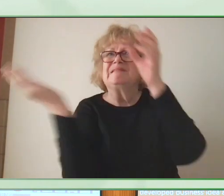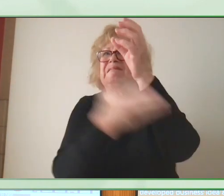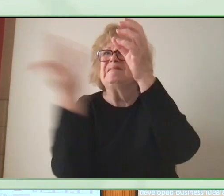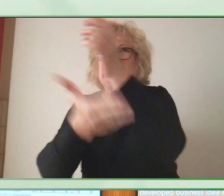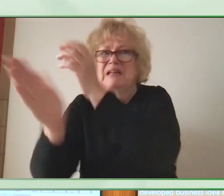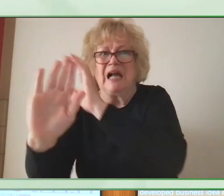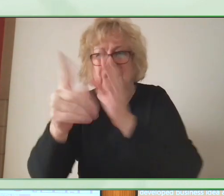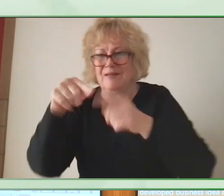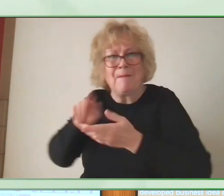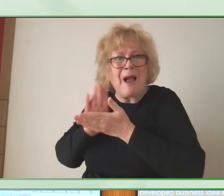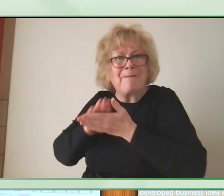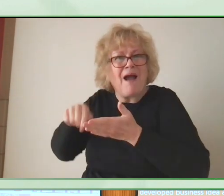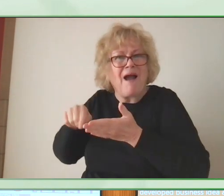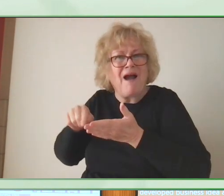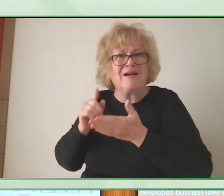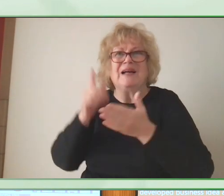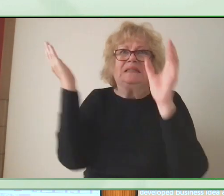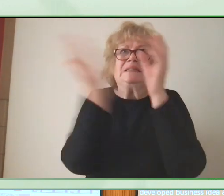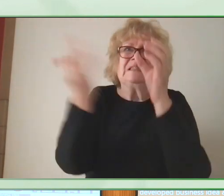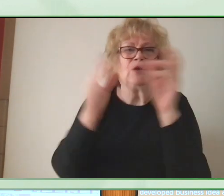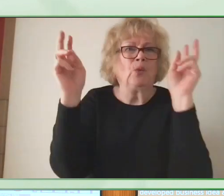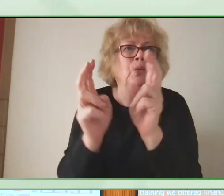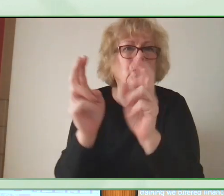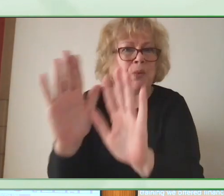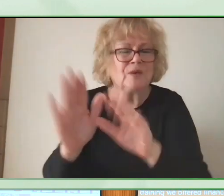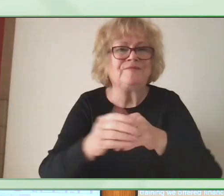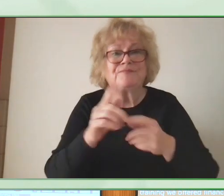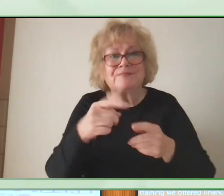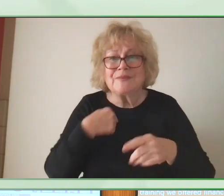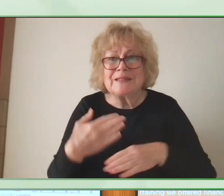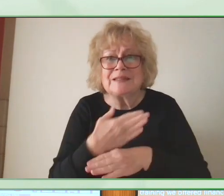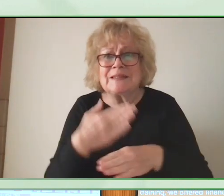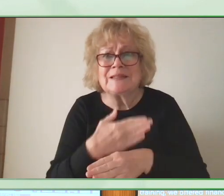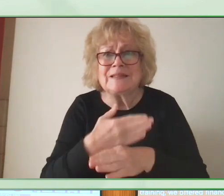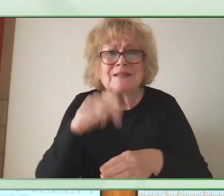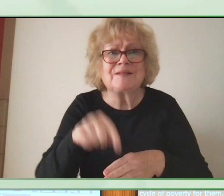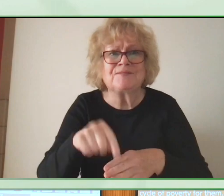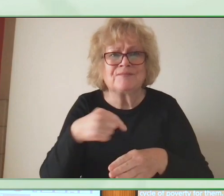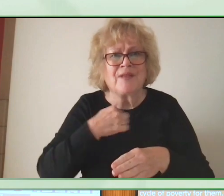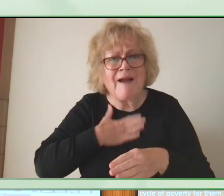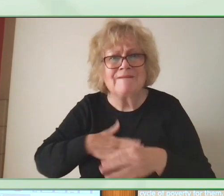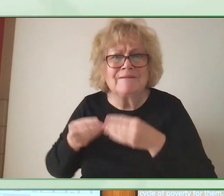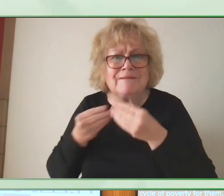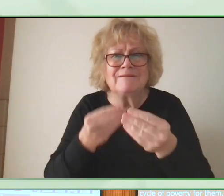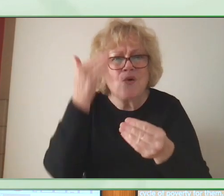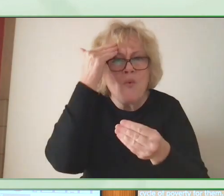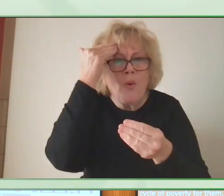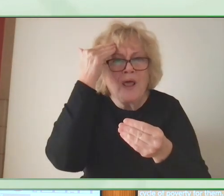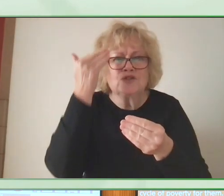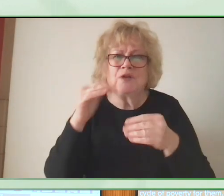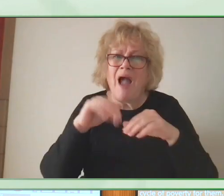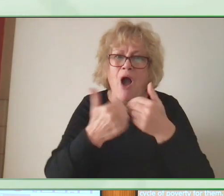sustainable income and break the cycle of poverty for themselves and future generations. Recognizing